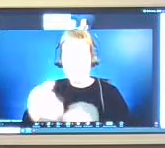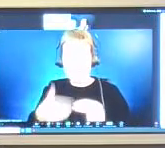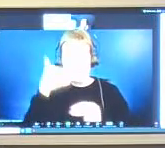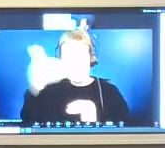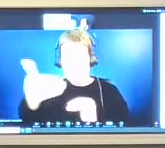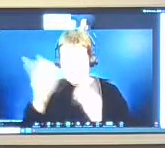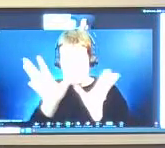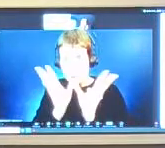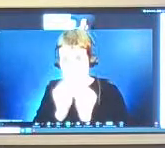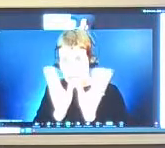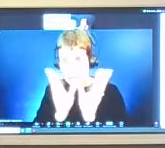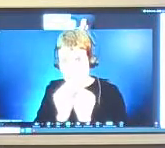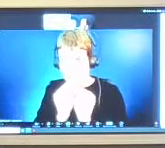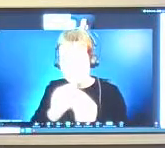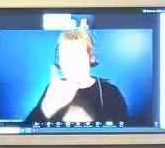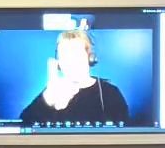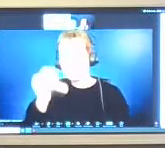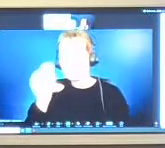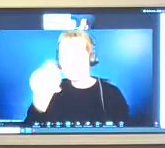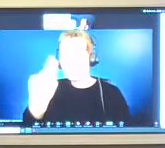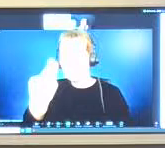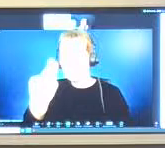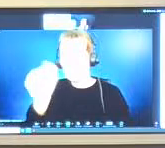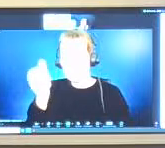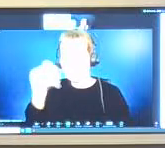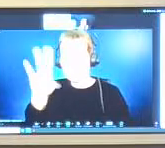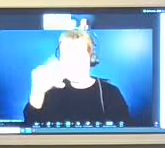scheduled for January 17th.